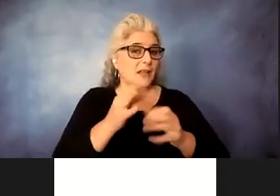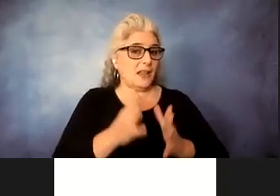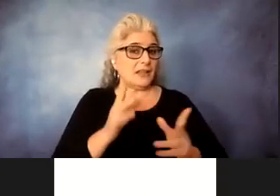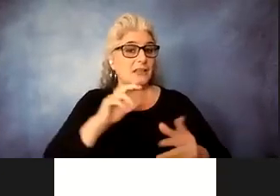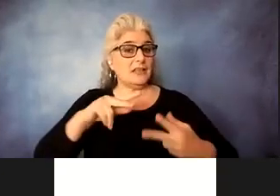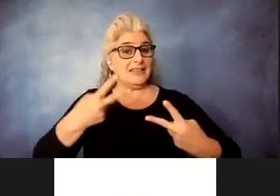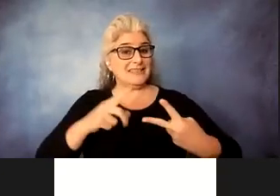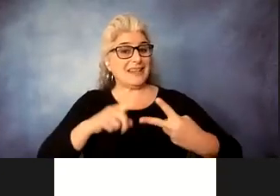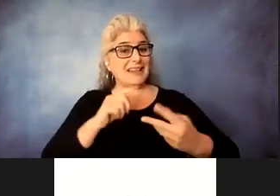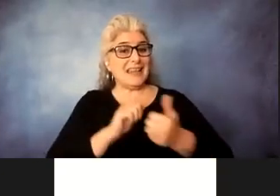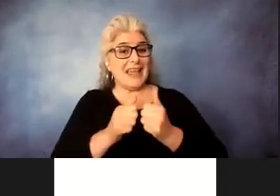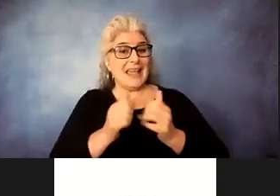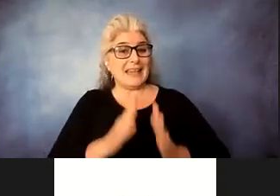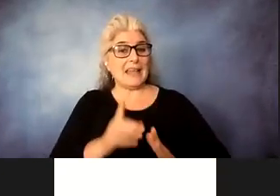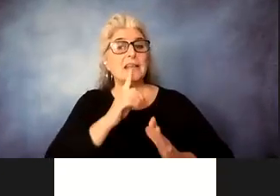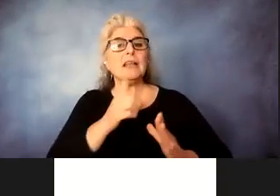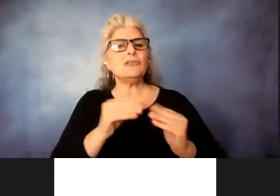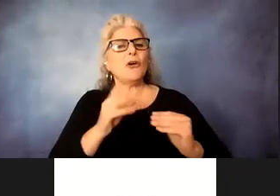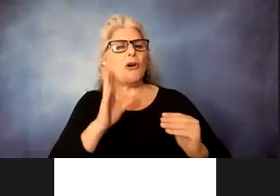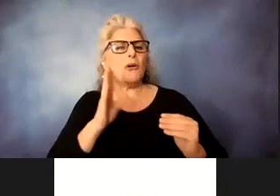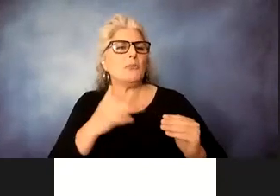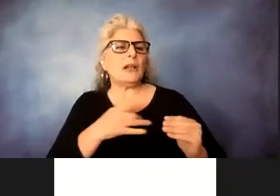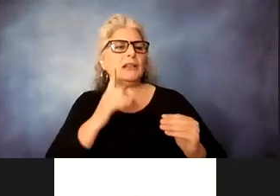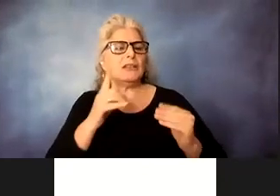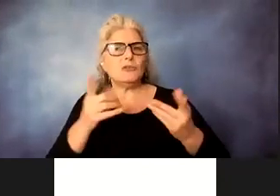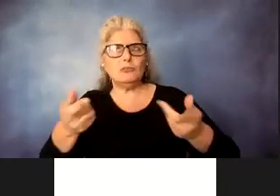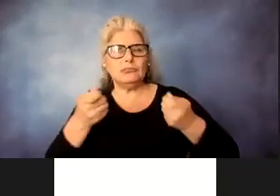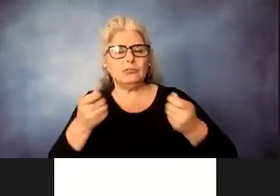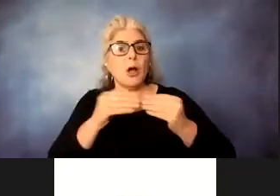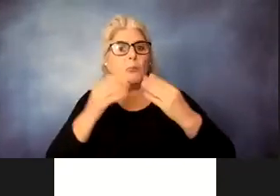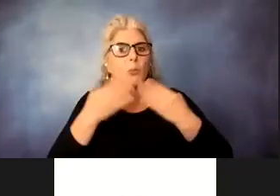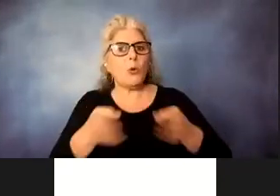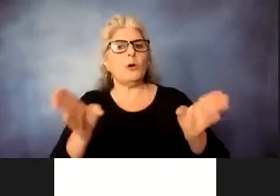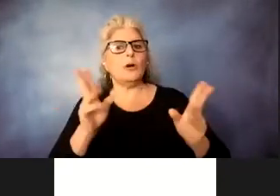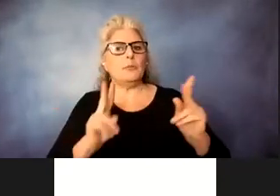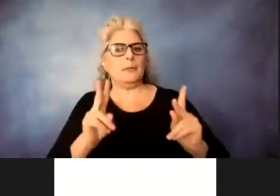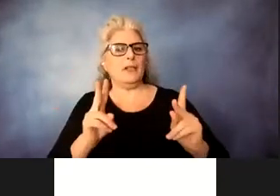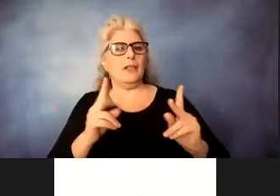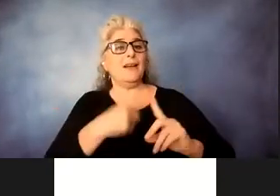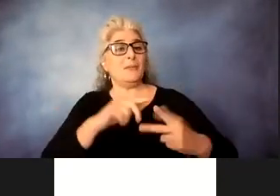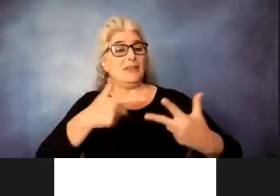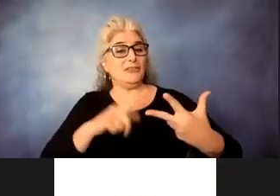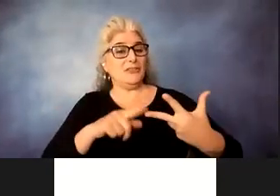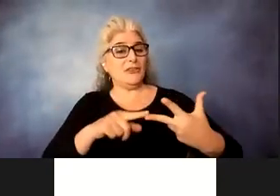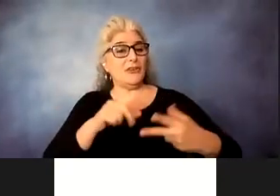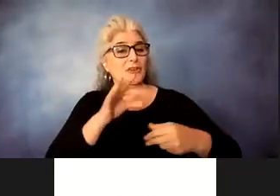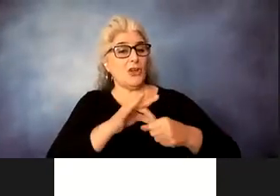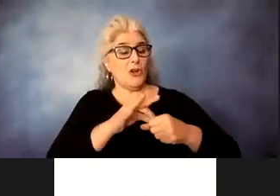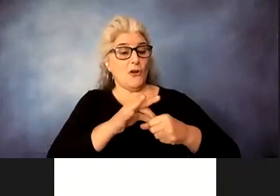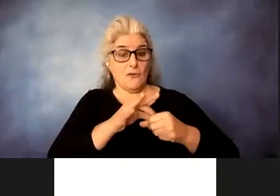number 3, voters elect more diverse candidates. And all 3 of these points have